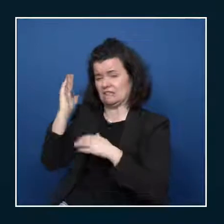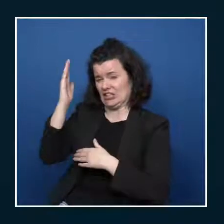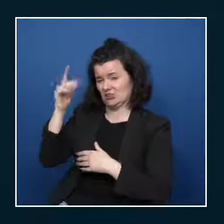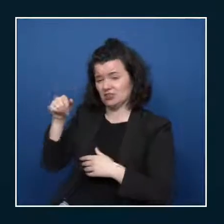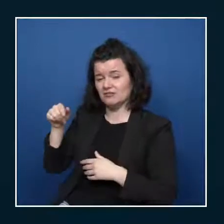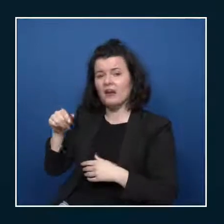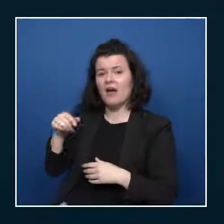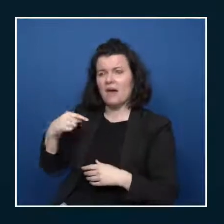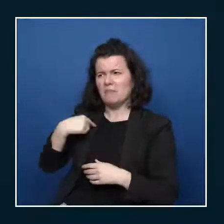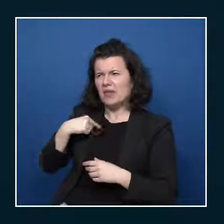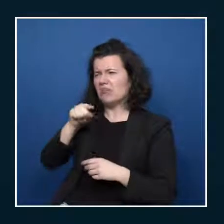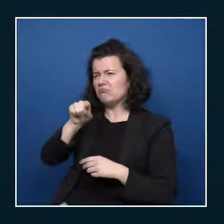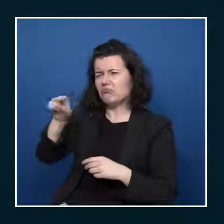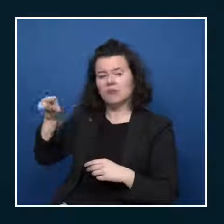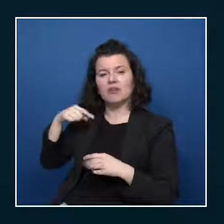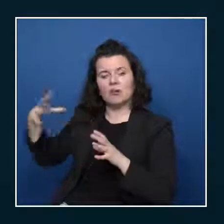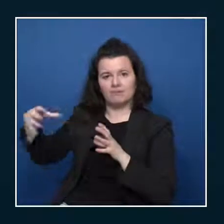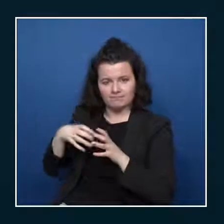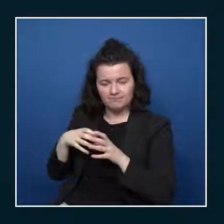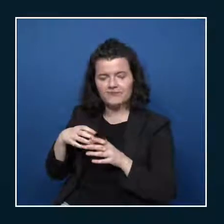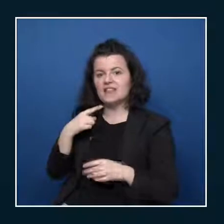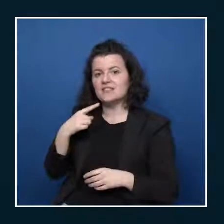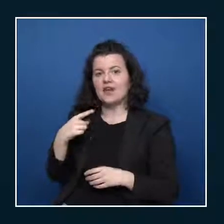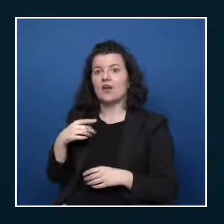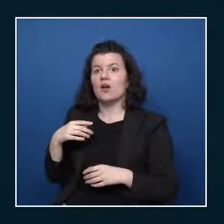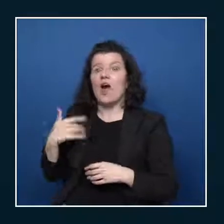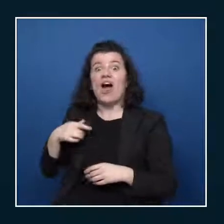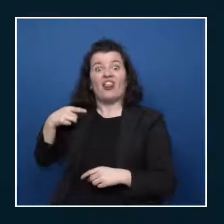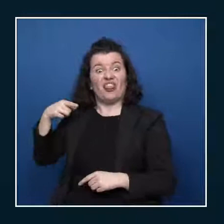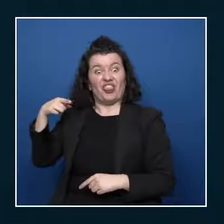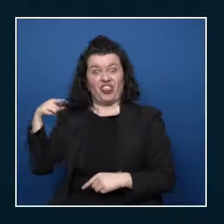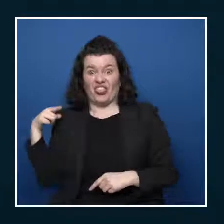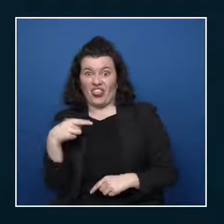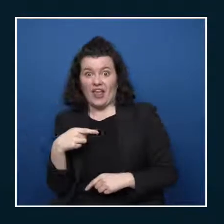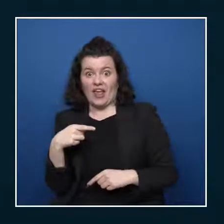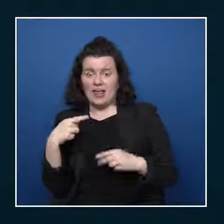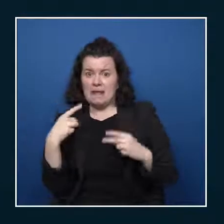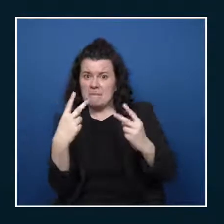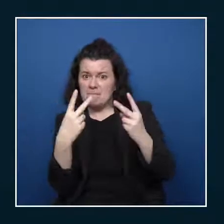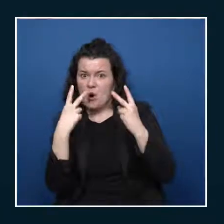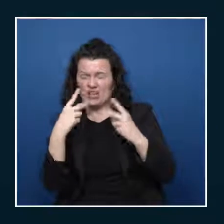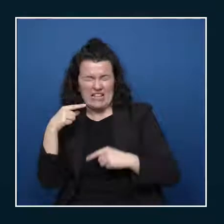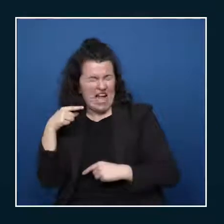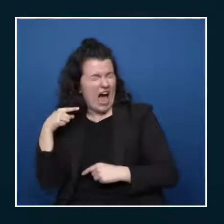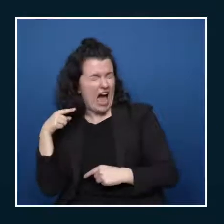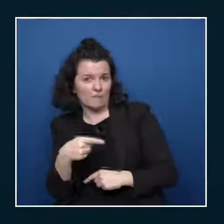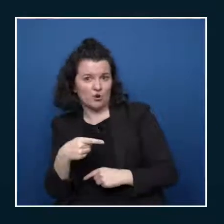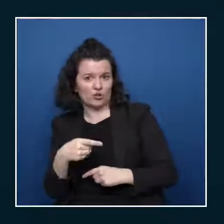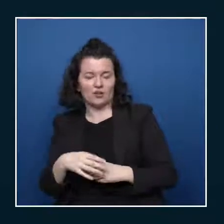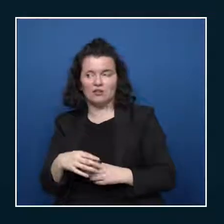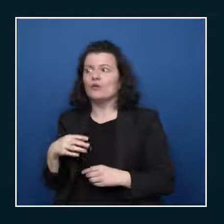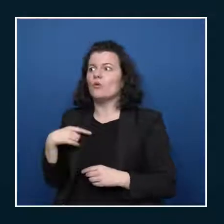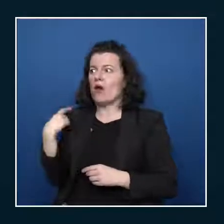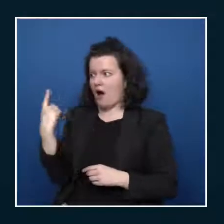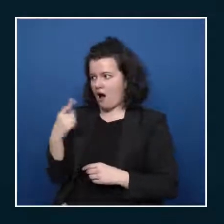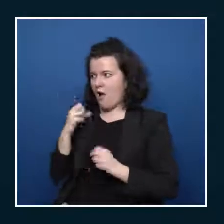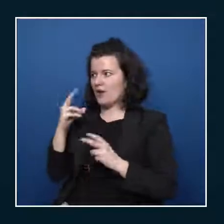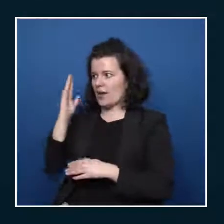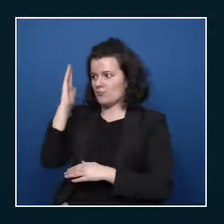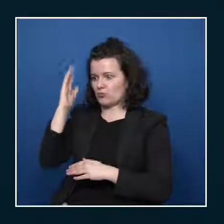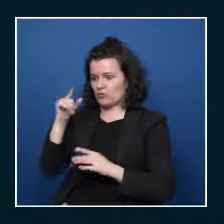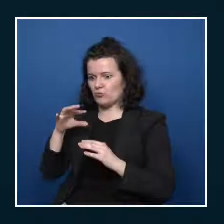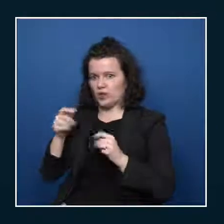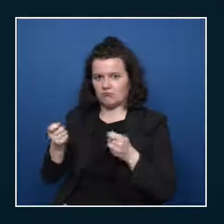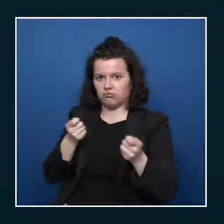things that we think we want to land the most. And then what we do is we put a story together to support those things. But again,